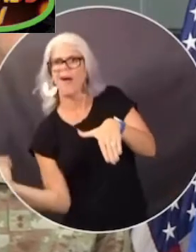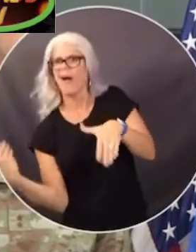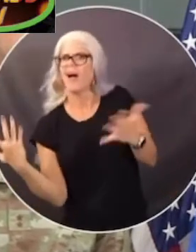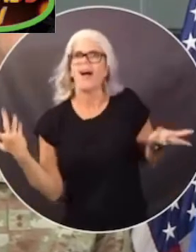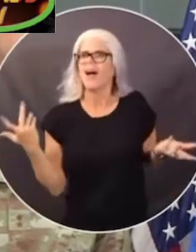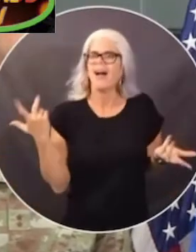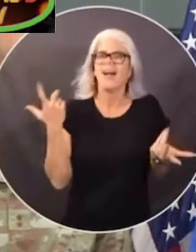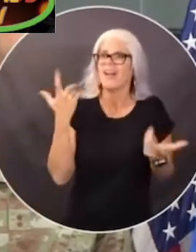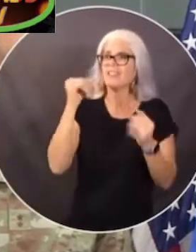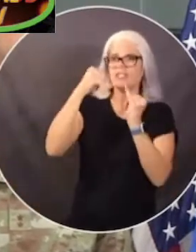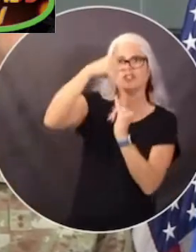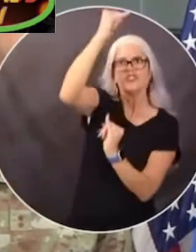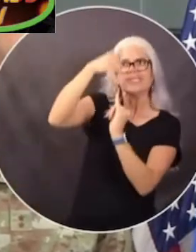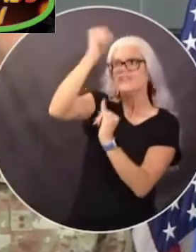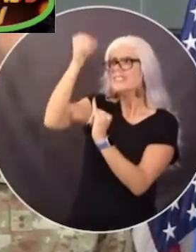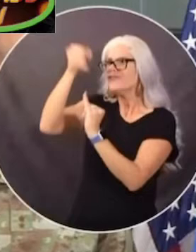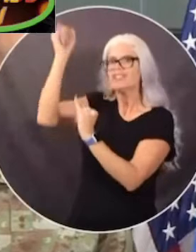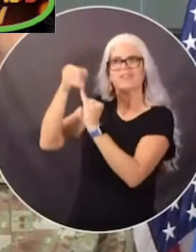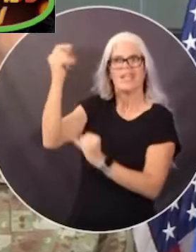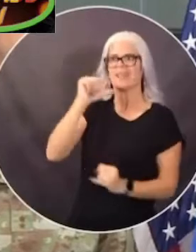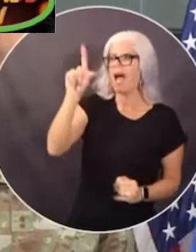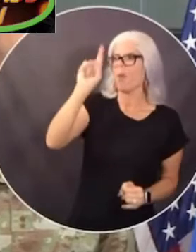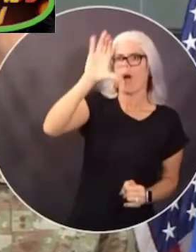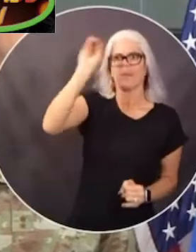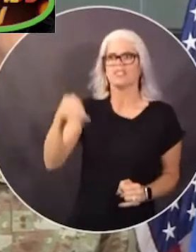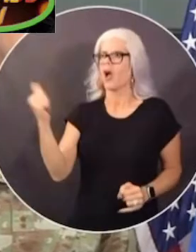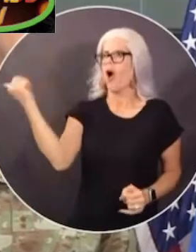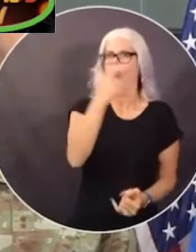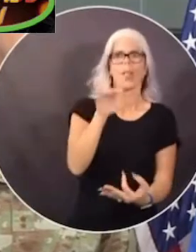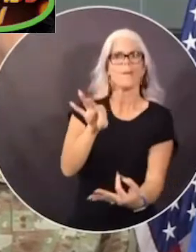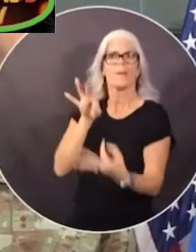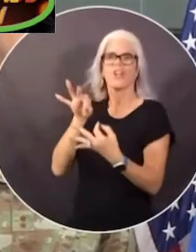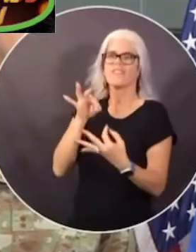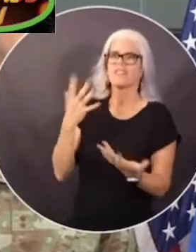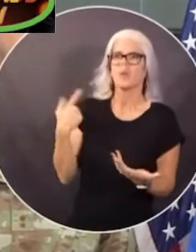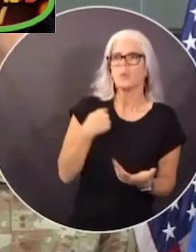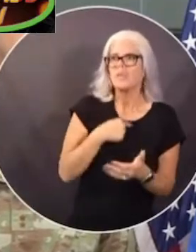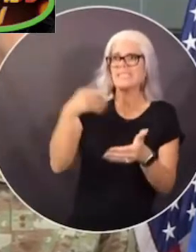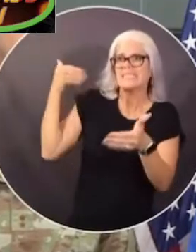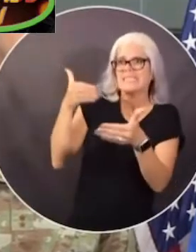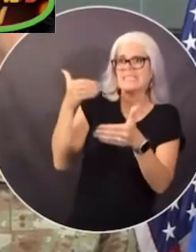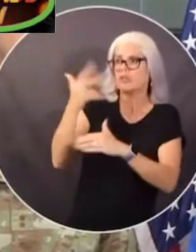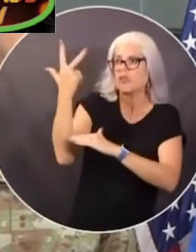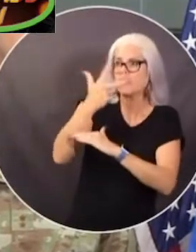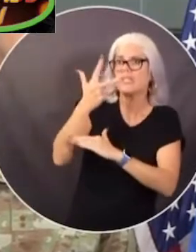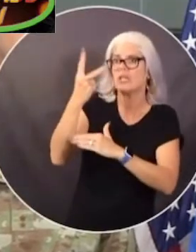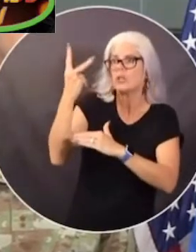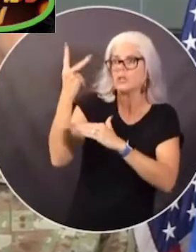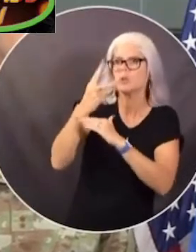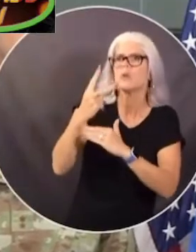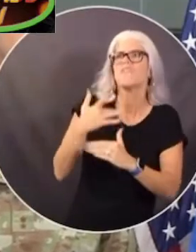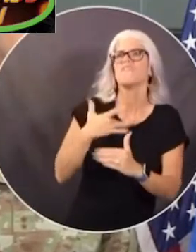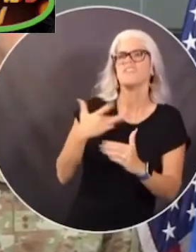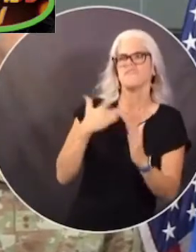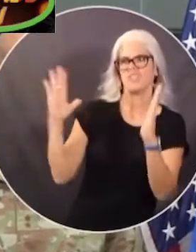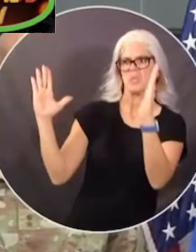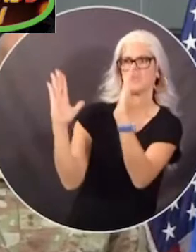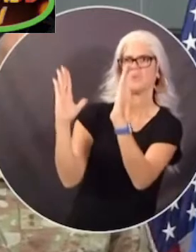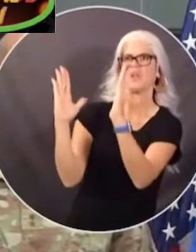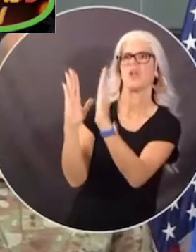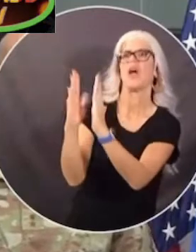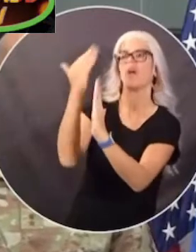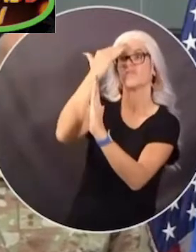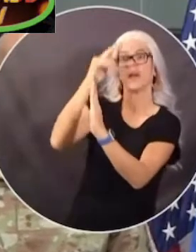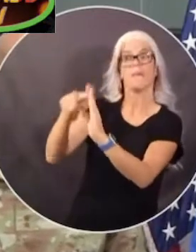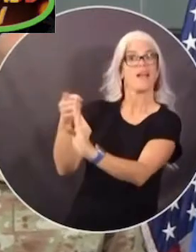we're close, once you're within, you know, 72, certainly 48, I mean, those are very accurate forecasts. But before that, I mean, there's just so